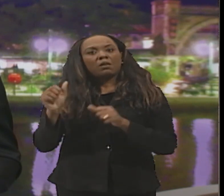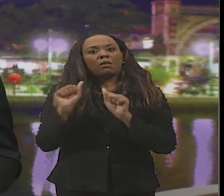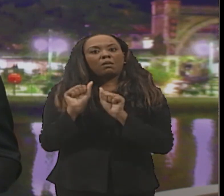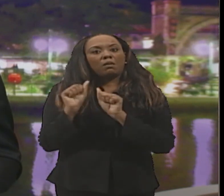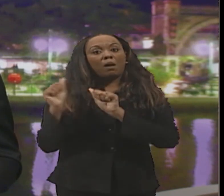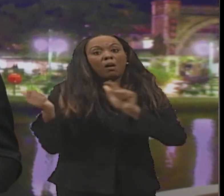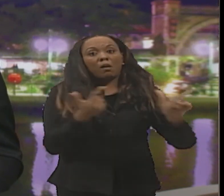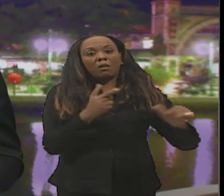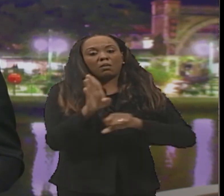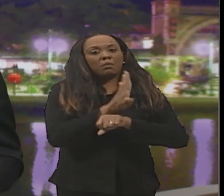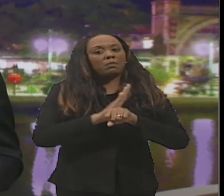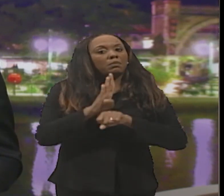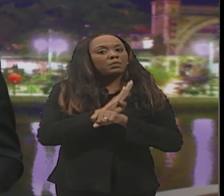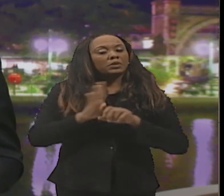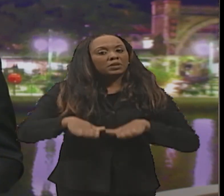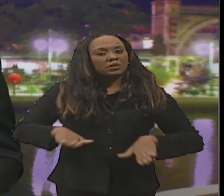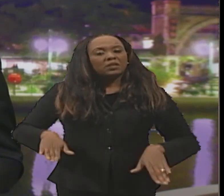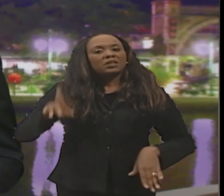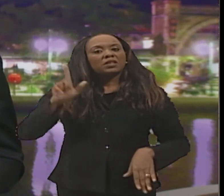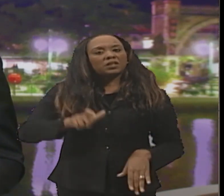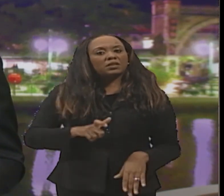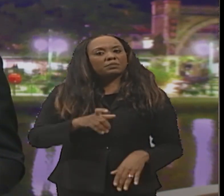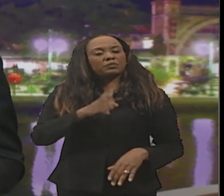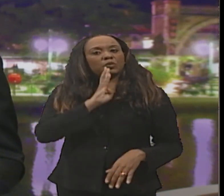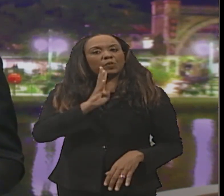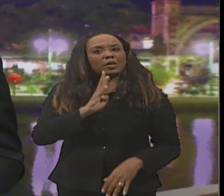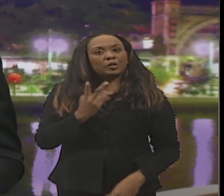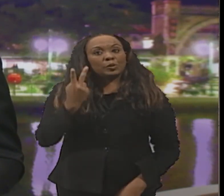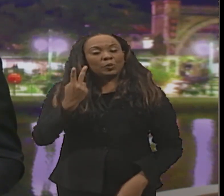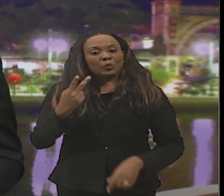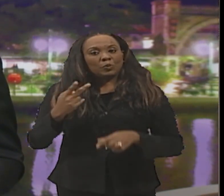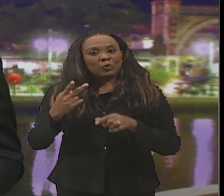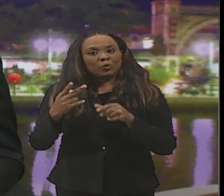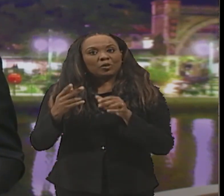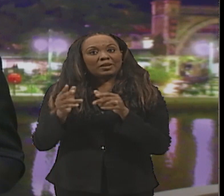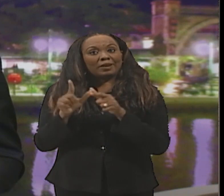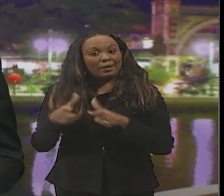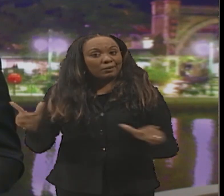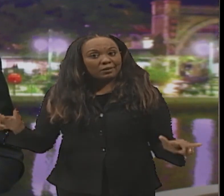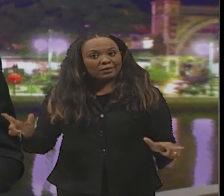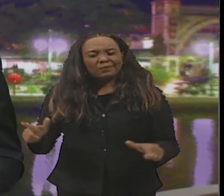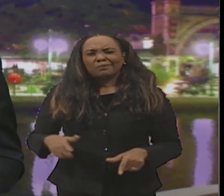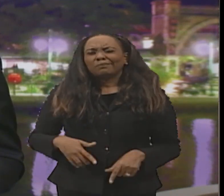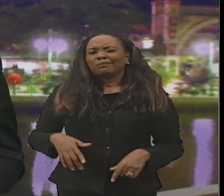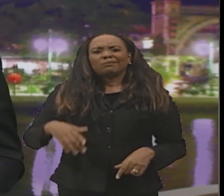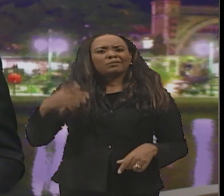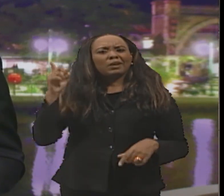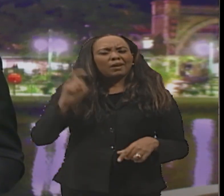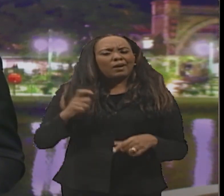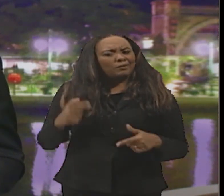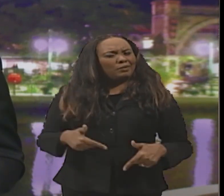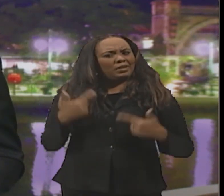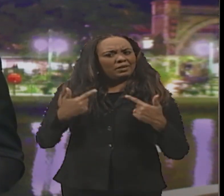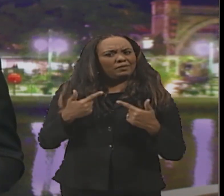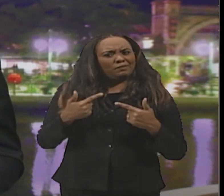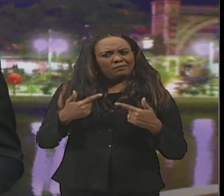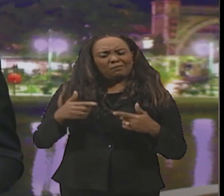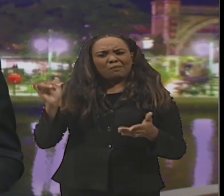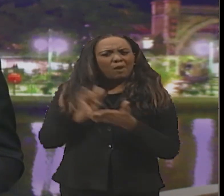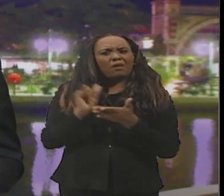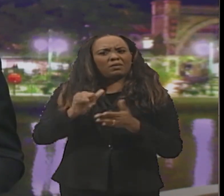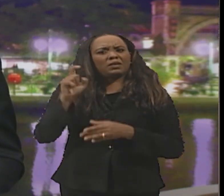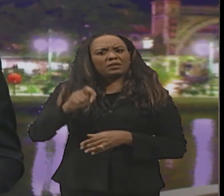be bilingual. She stresses it is impossible to live in the world today without having a level of proficiency in